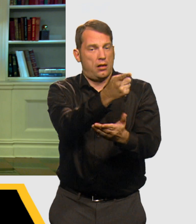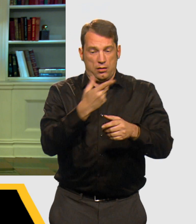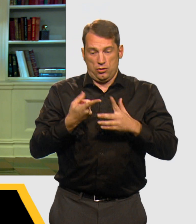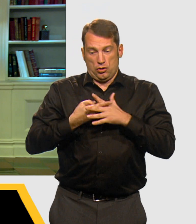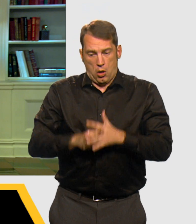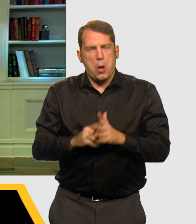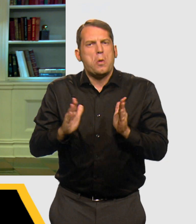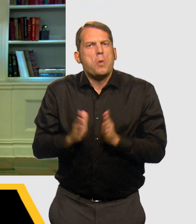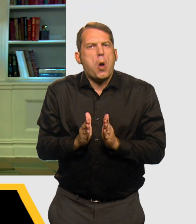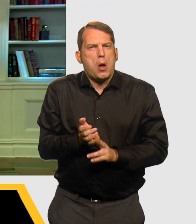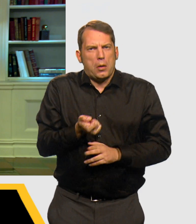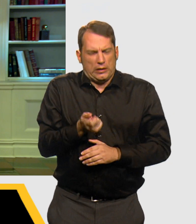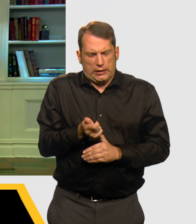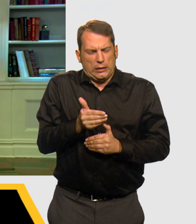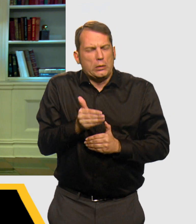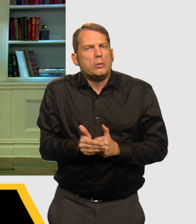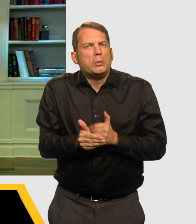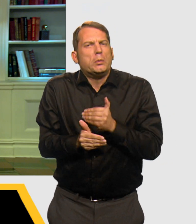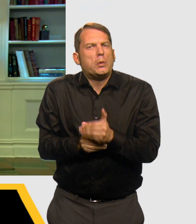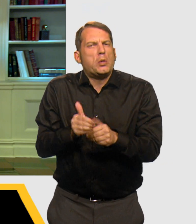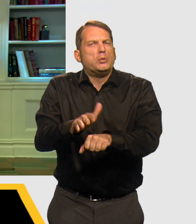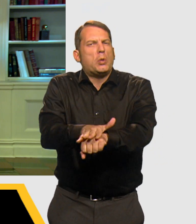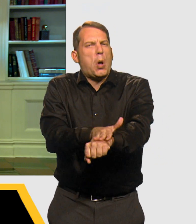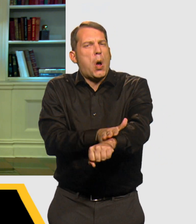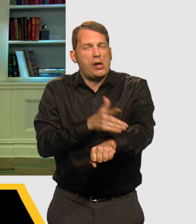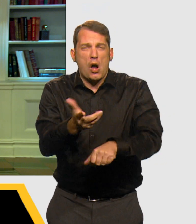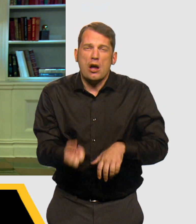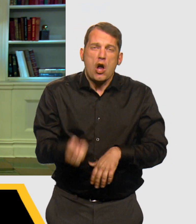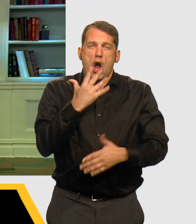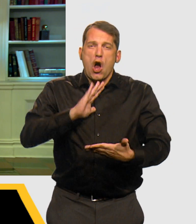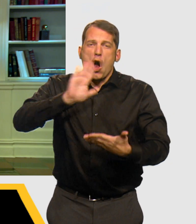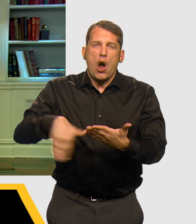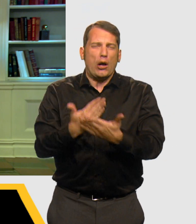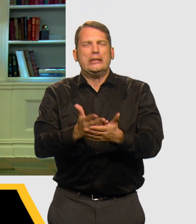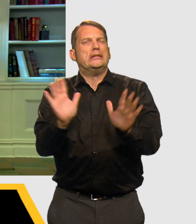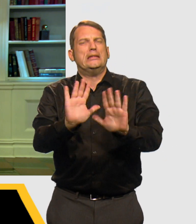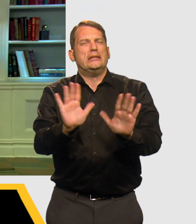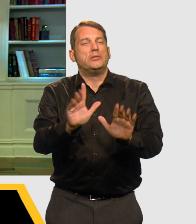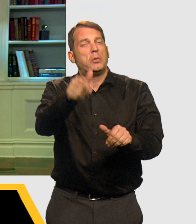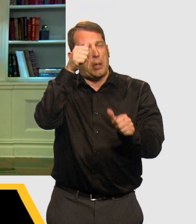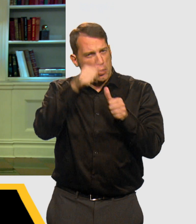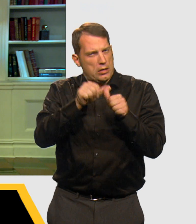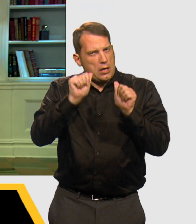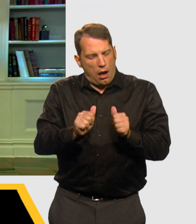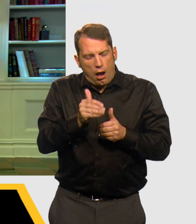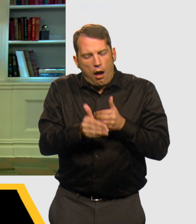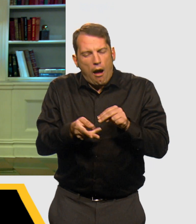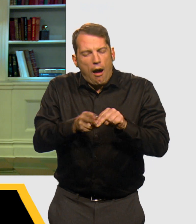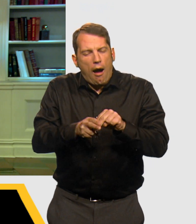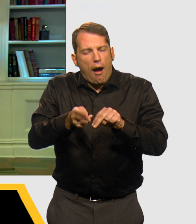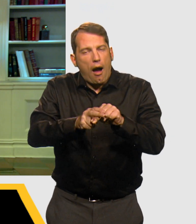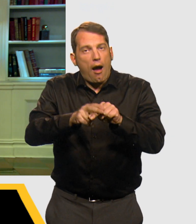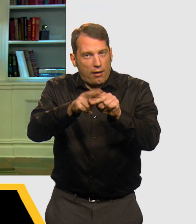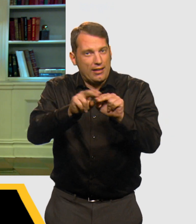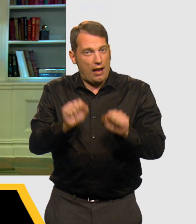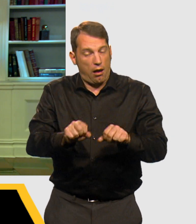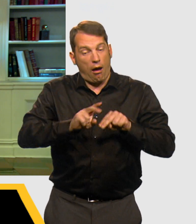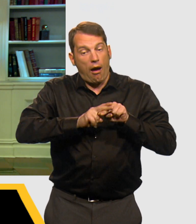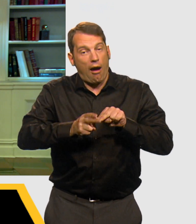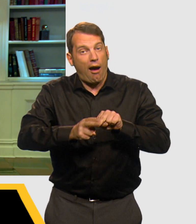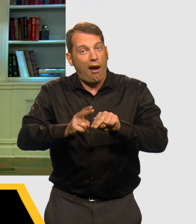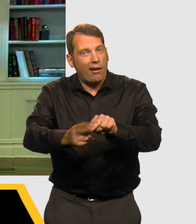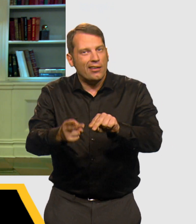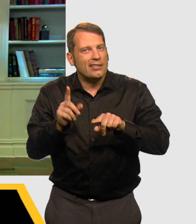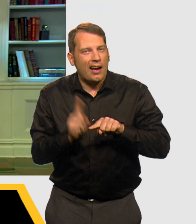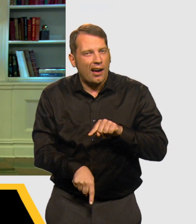small amount to test the strength. Don't slam it all at once. Remember, you can always take more, but you